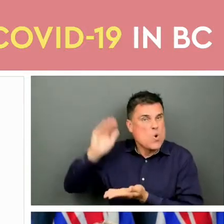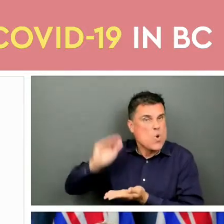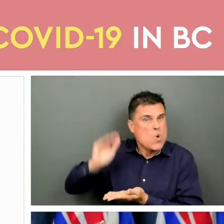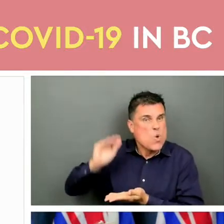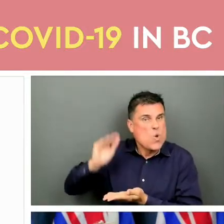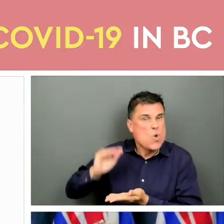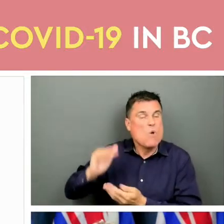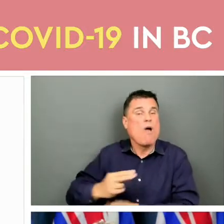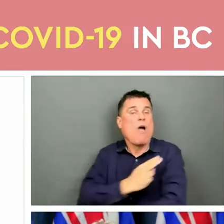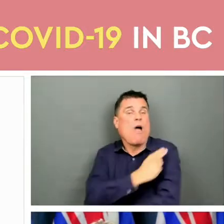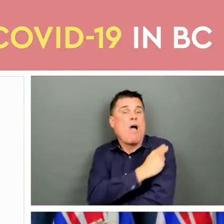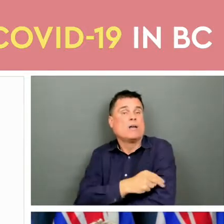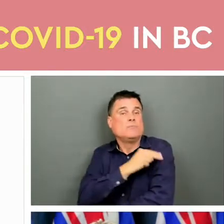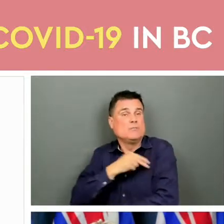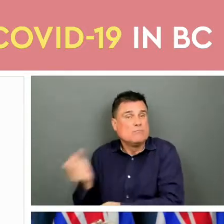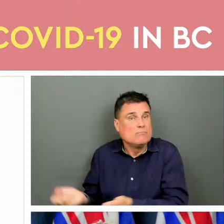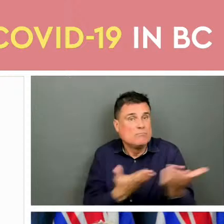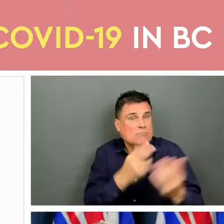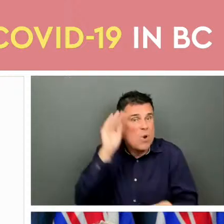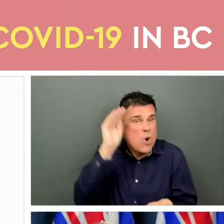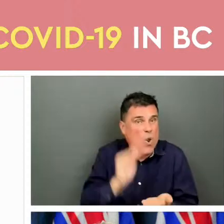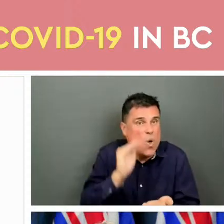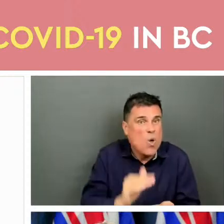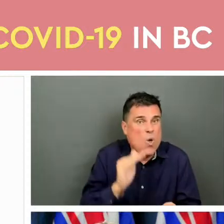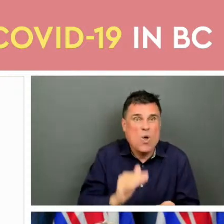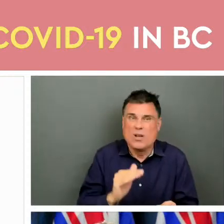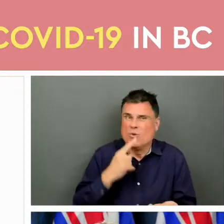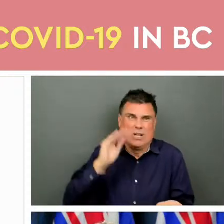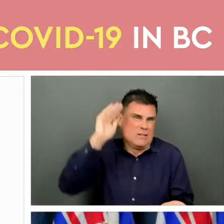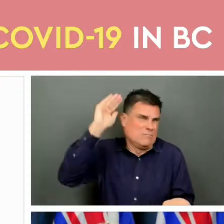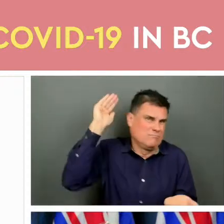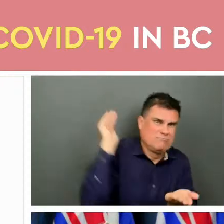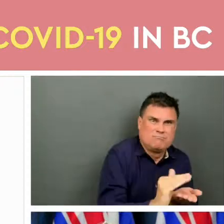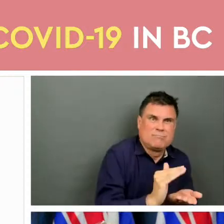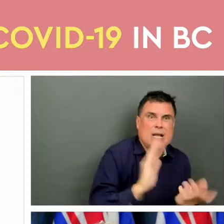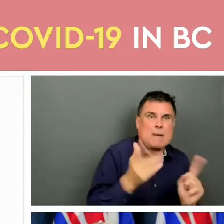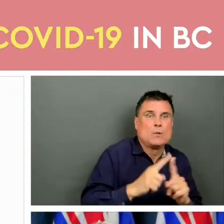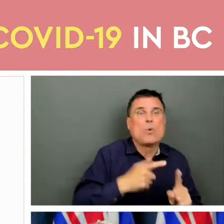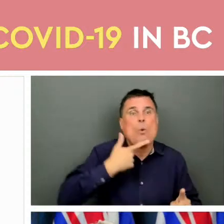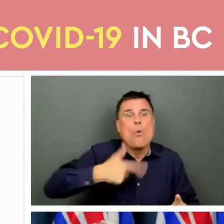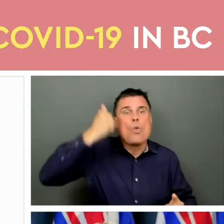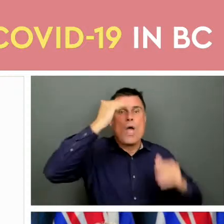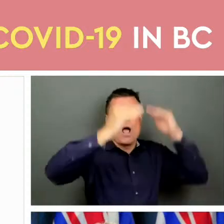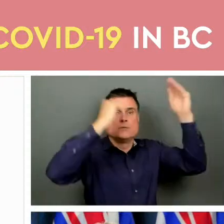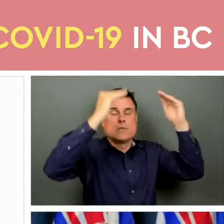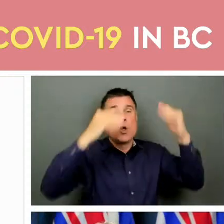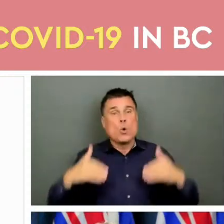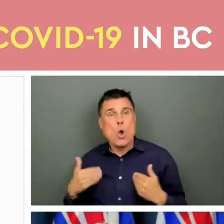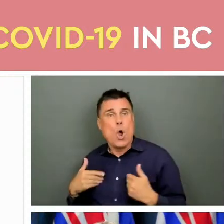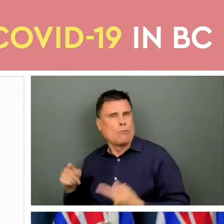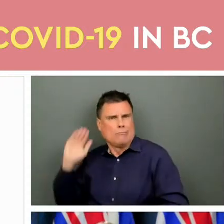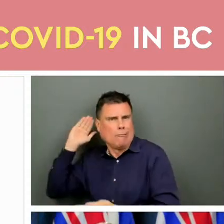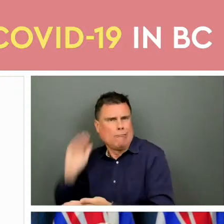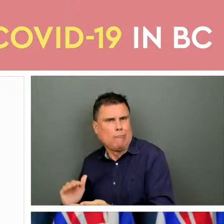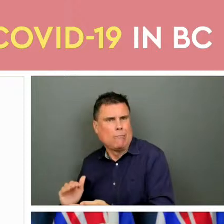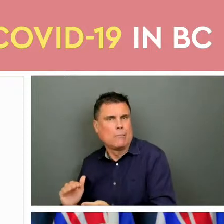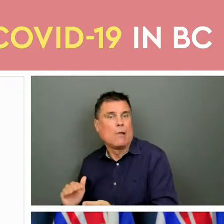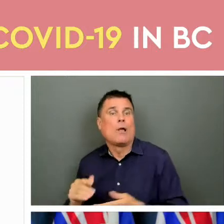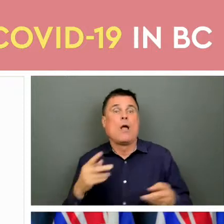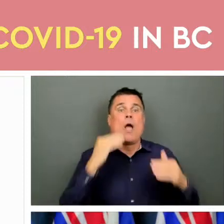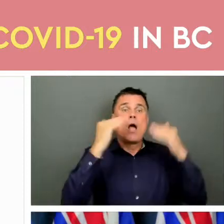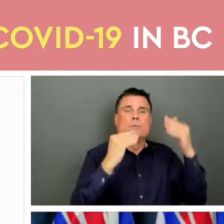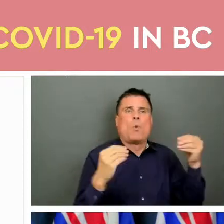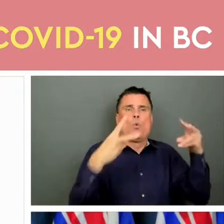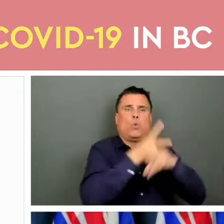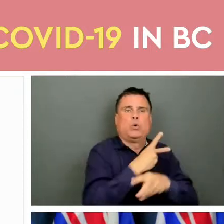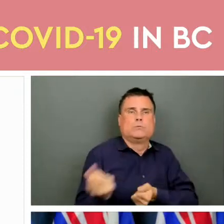10 times lower in school-age children compared to adults, and for the most part, it is less than the percent of the population.